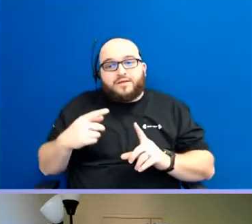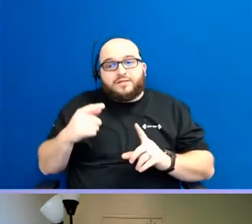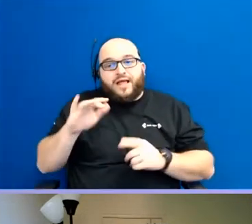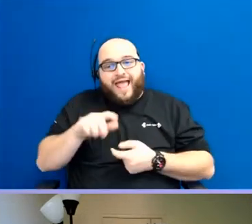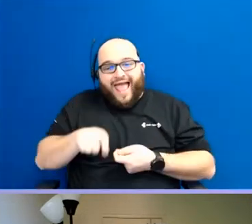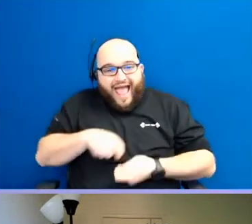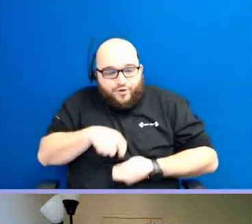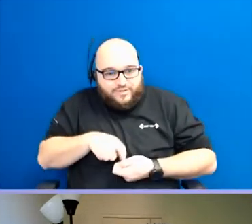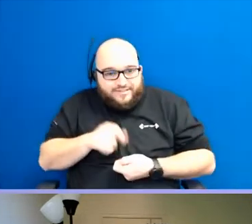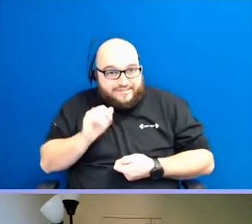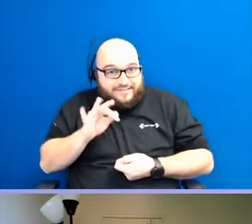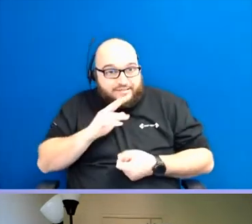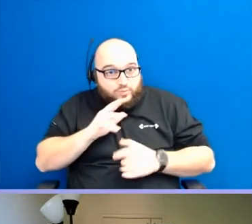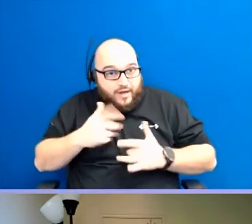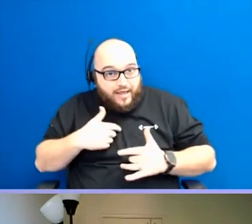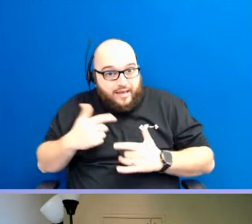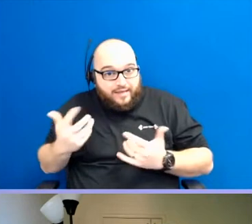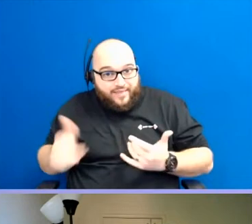accuracy.